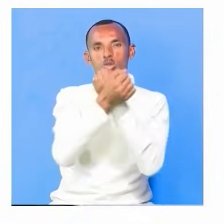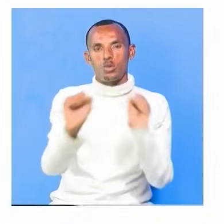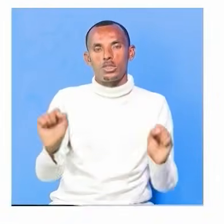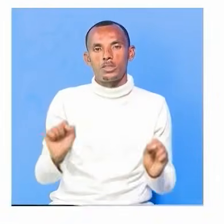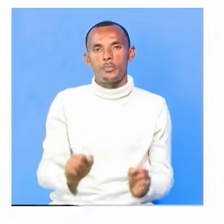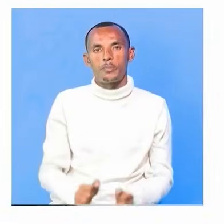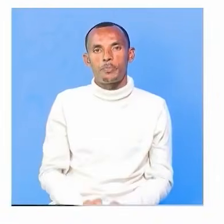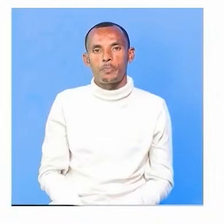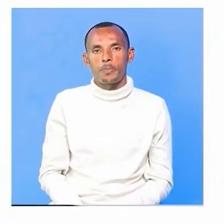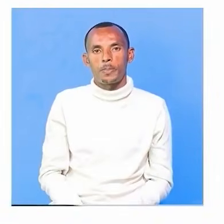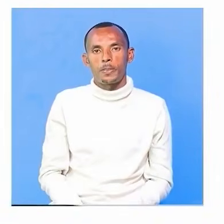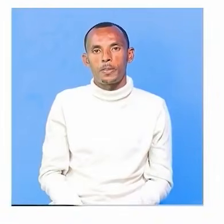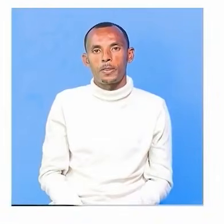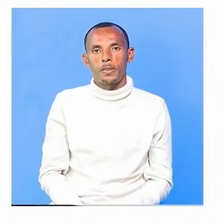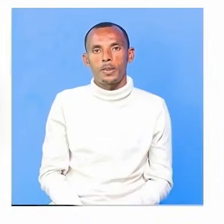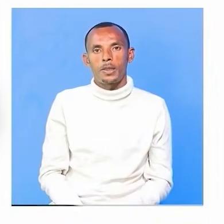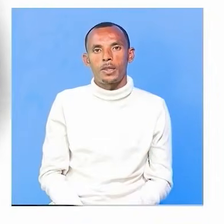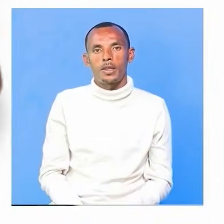solutions,